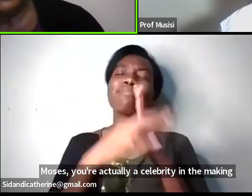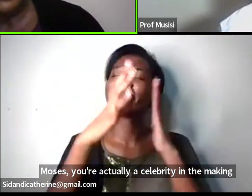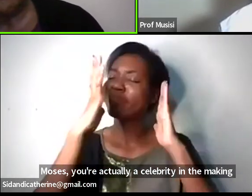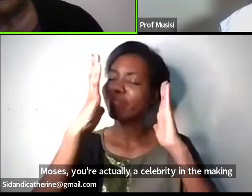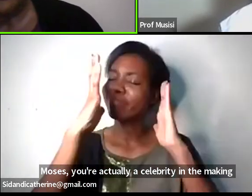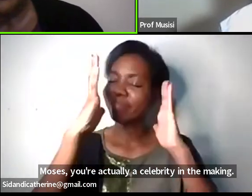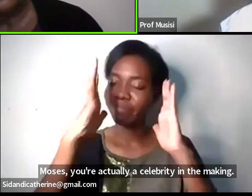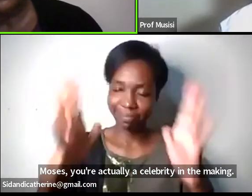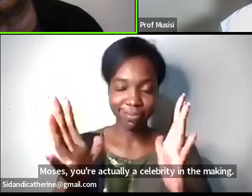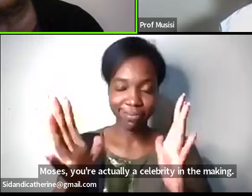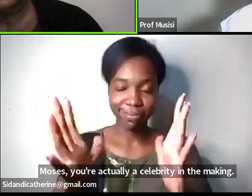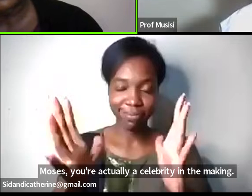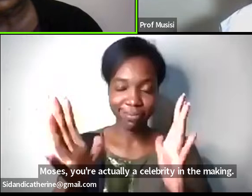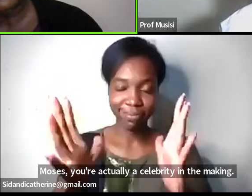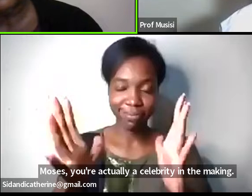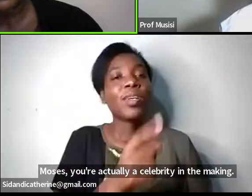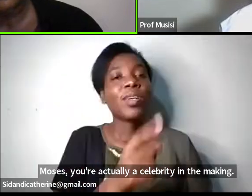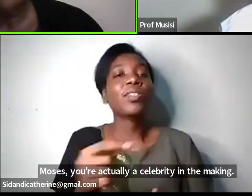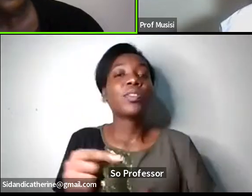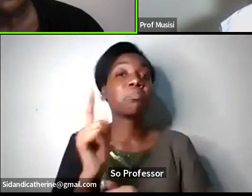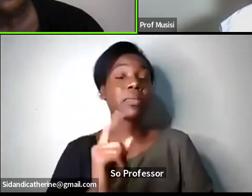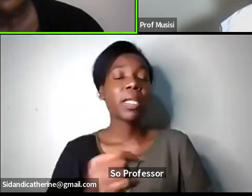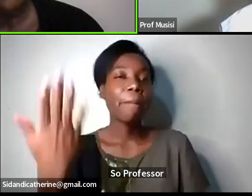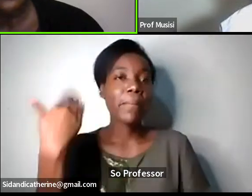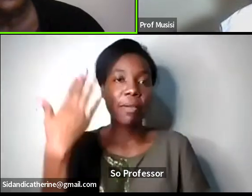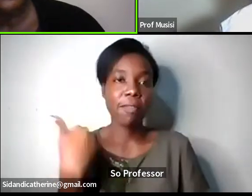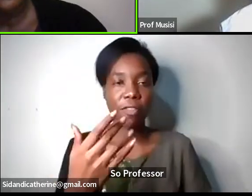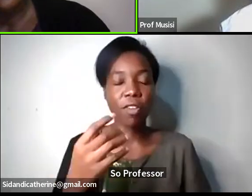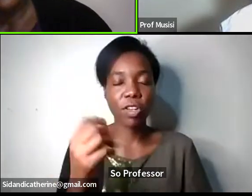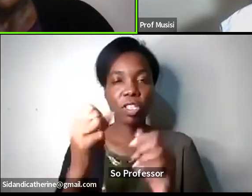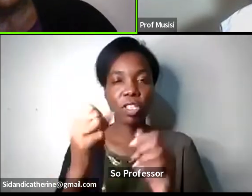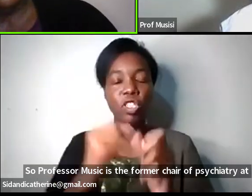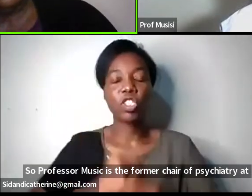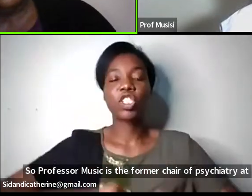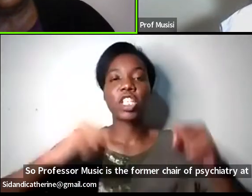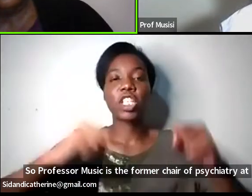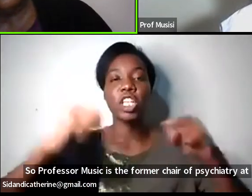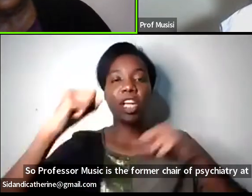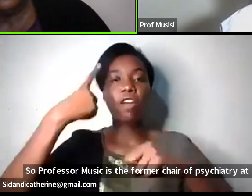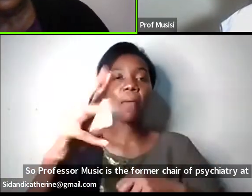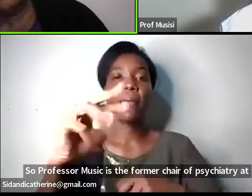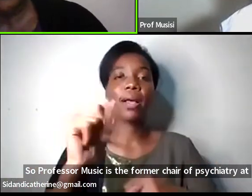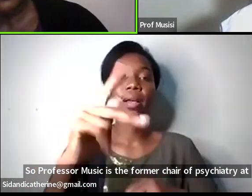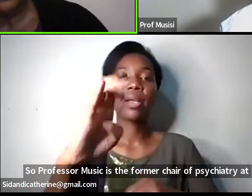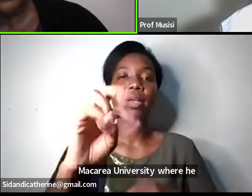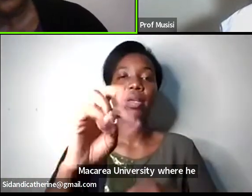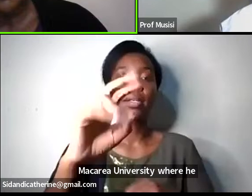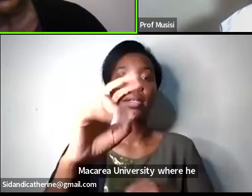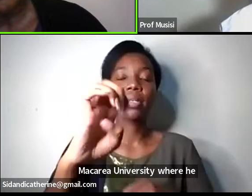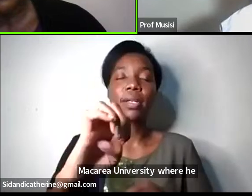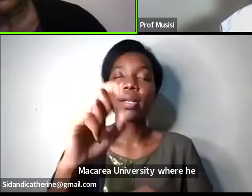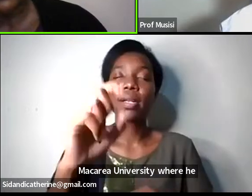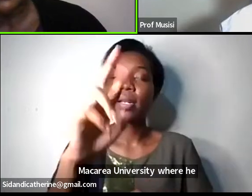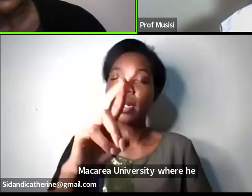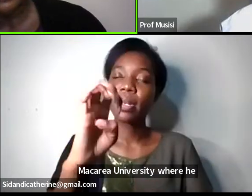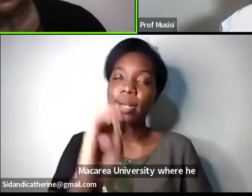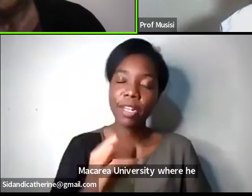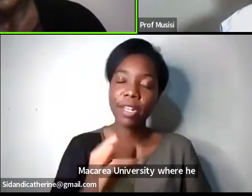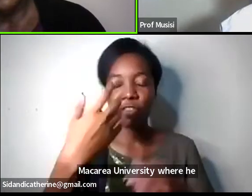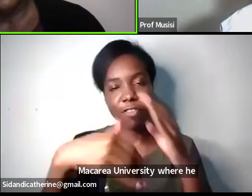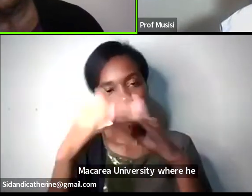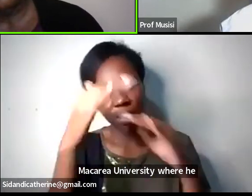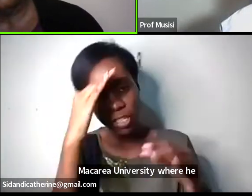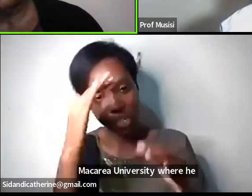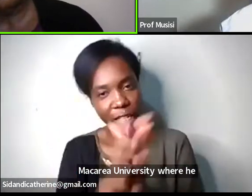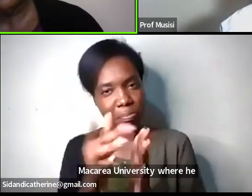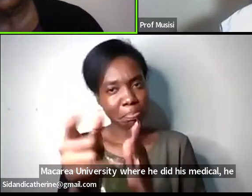Musisi is a former chair of psychiatry at Makerere University, where he obtained his medical degree,